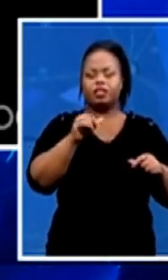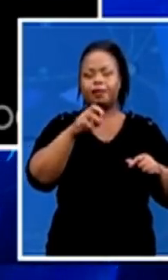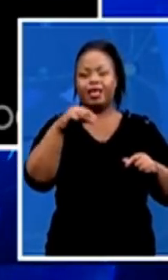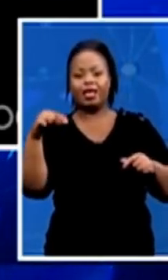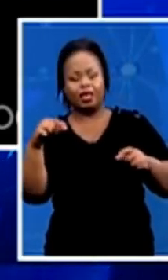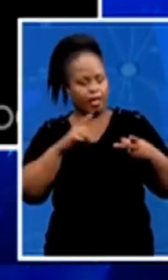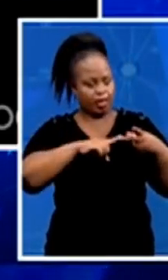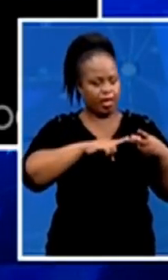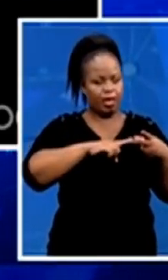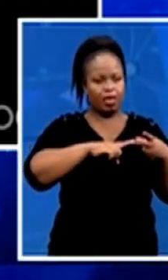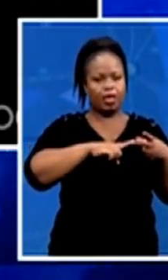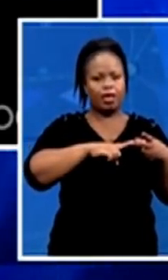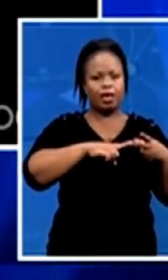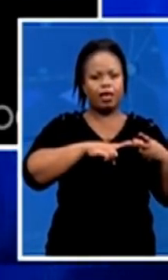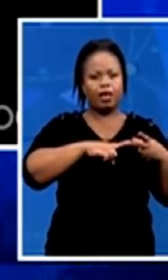at paragraphs